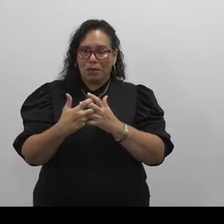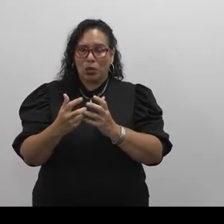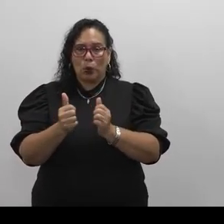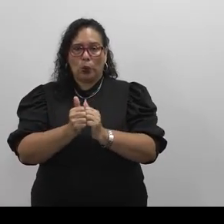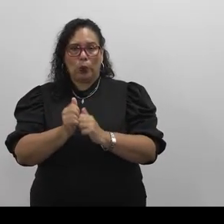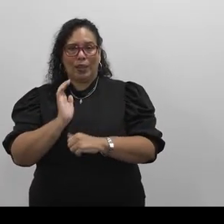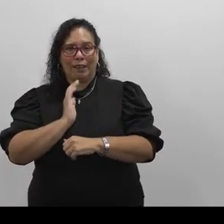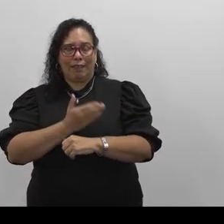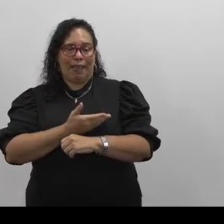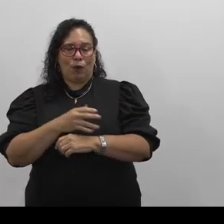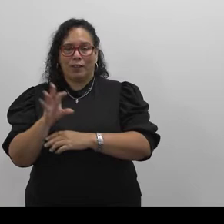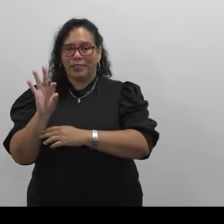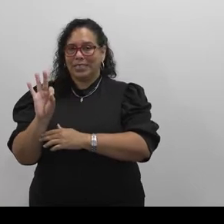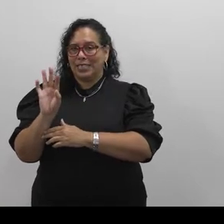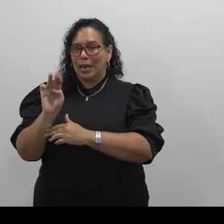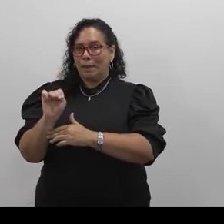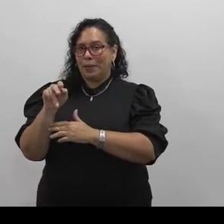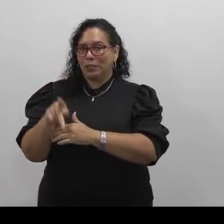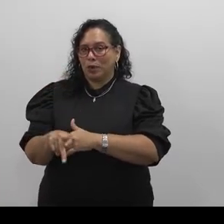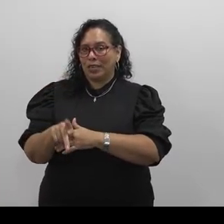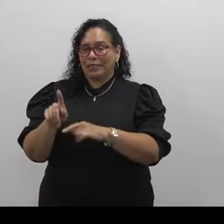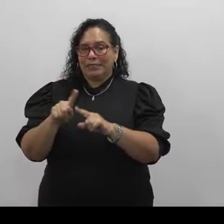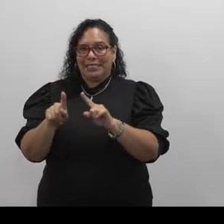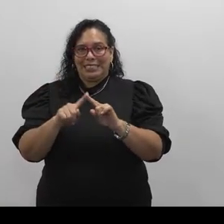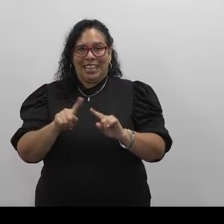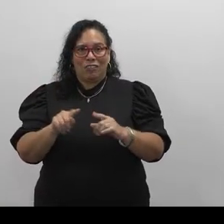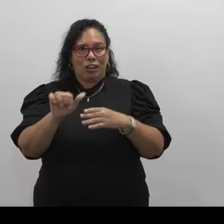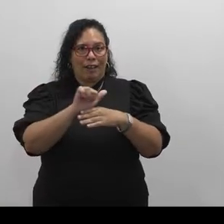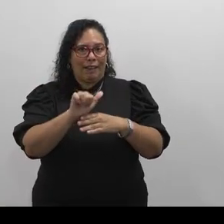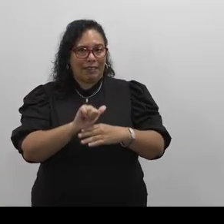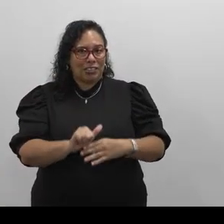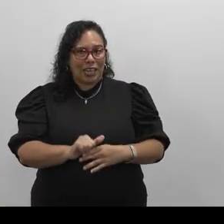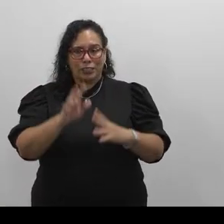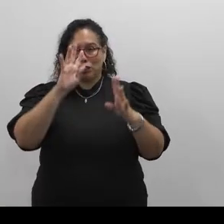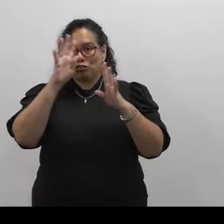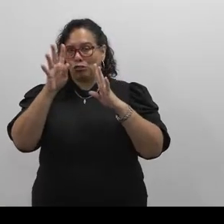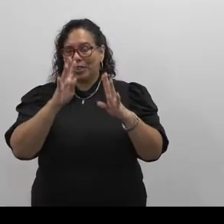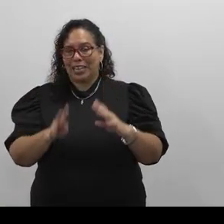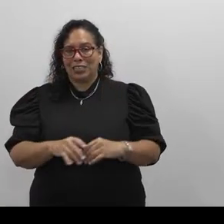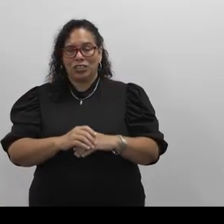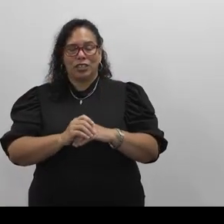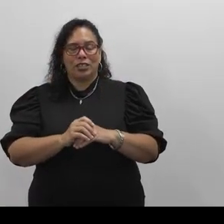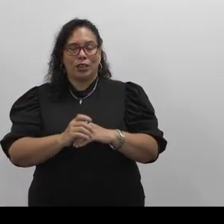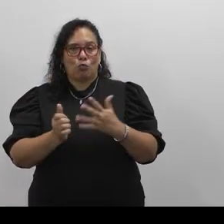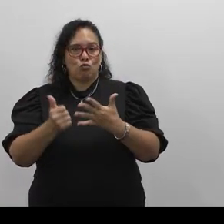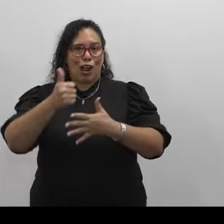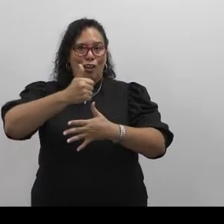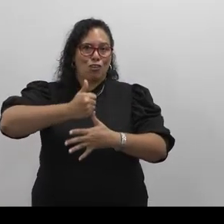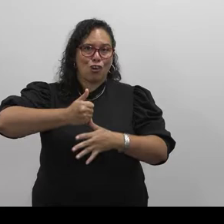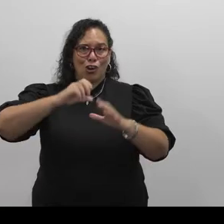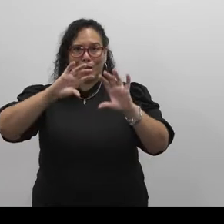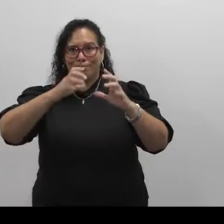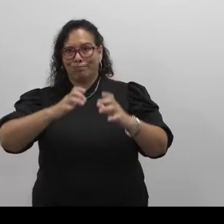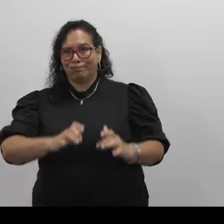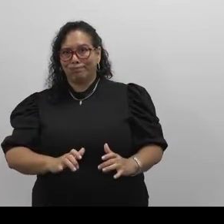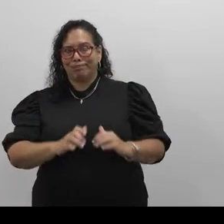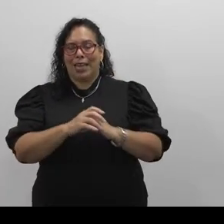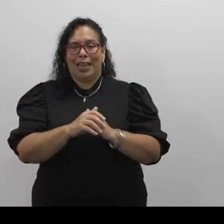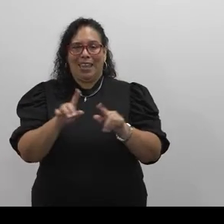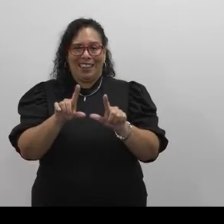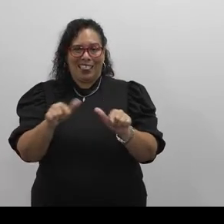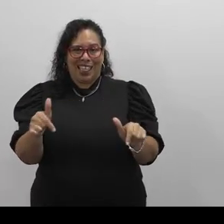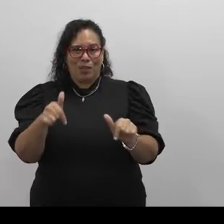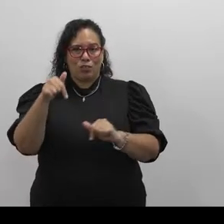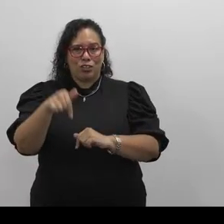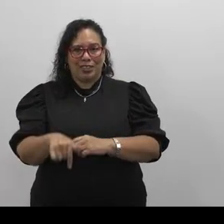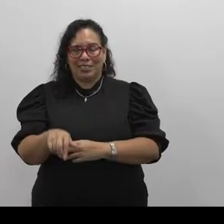our facility master plan, all these different exercises, the creation of those 10 project priority buckets, and the language in this resolution.